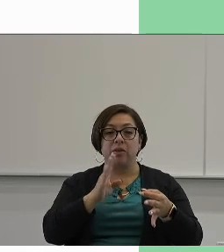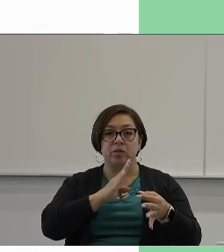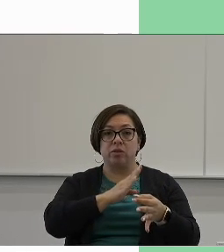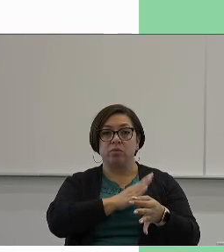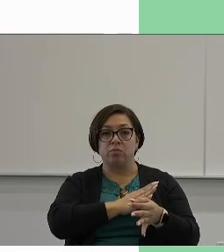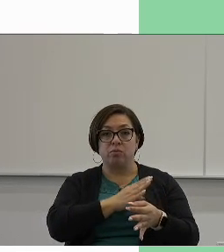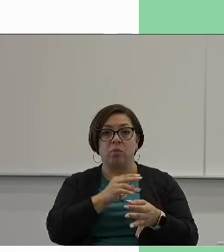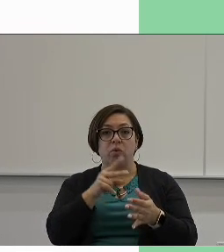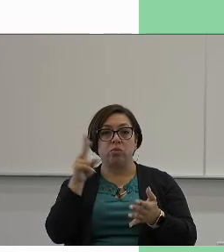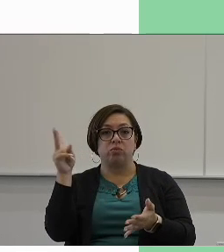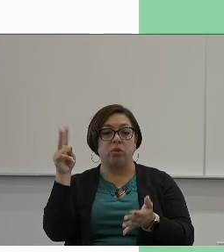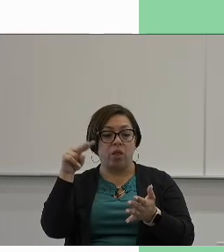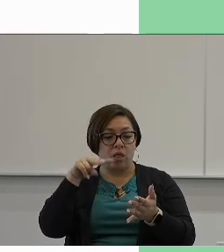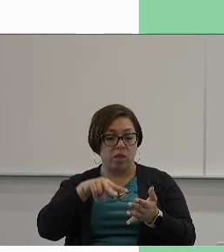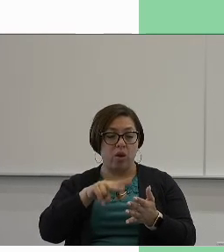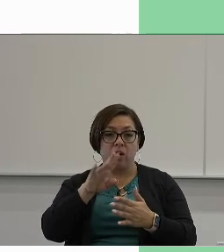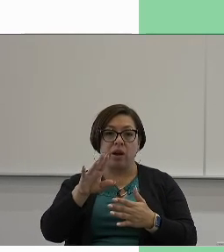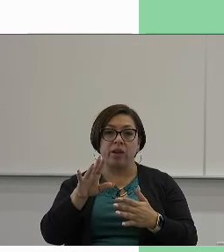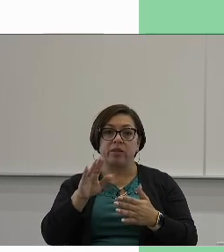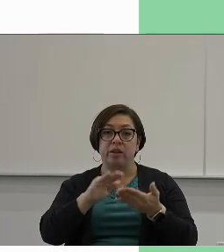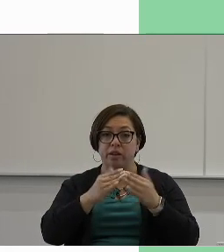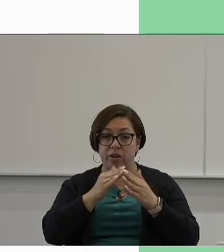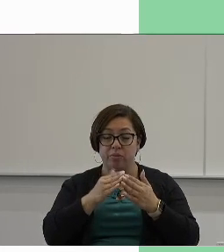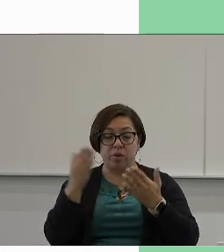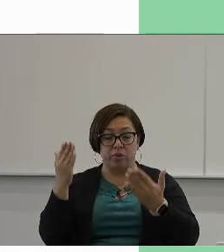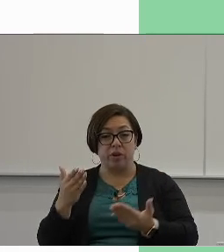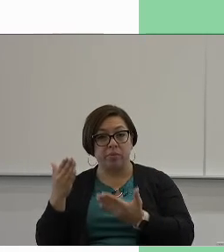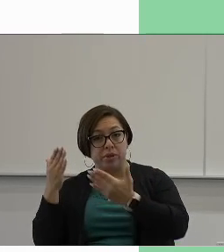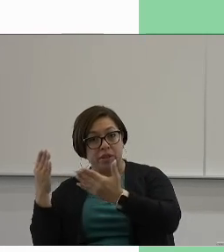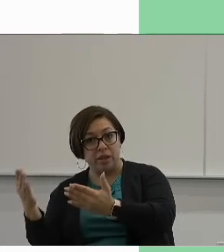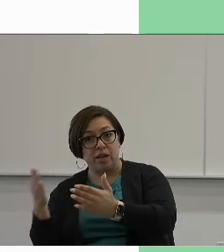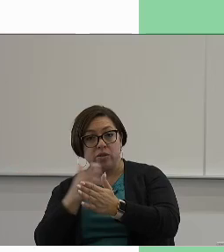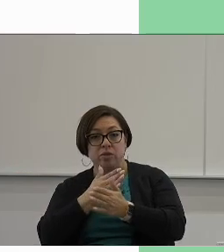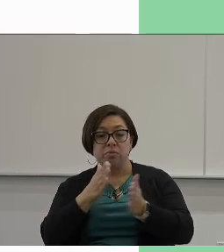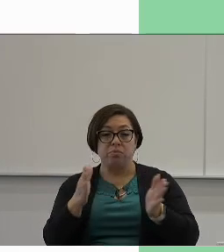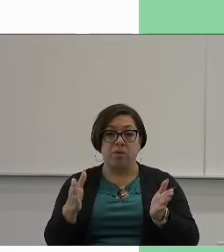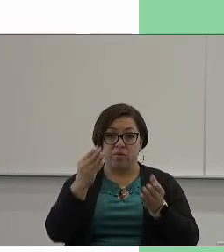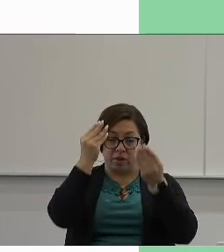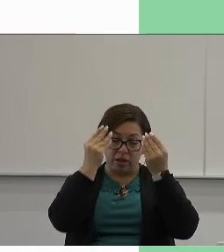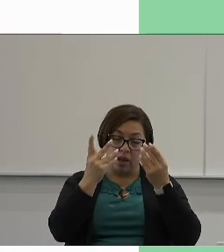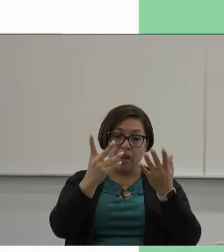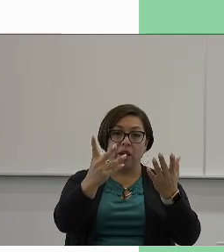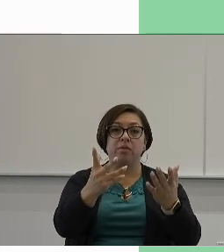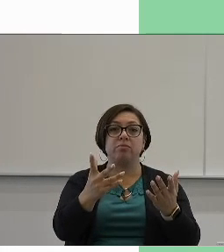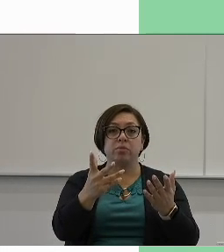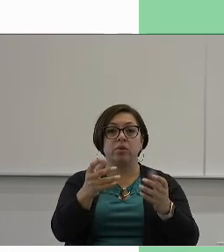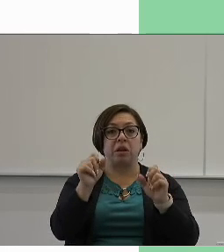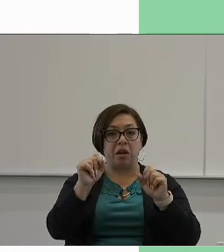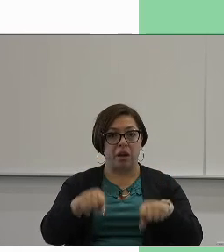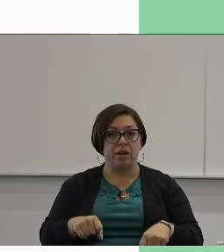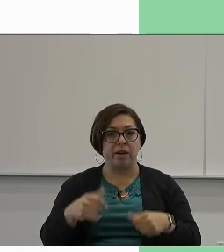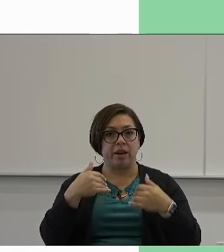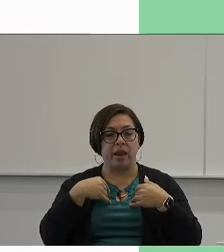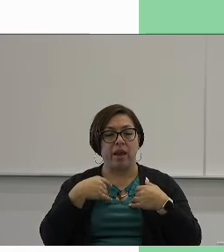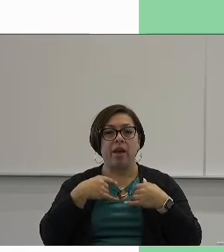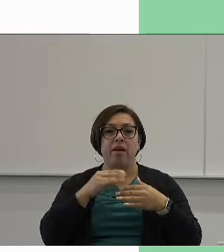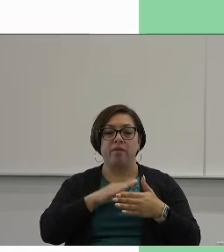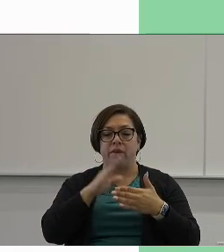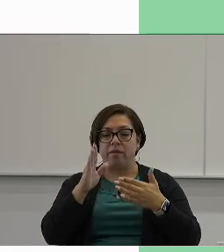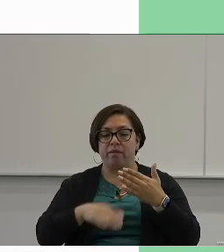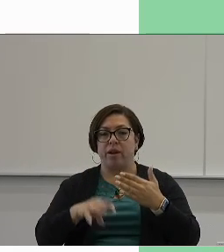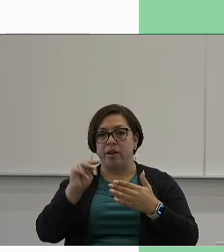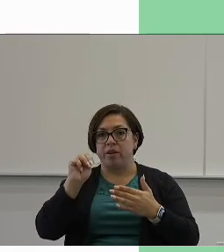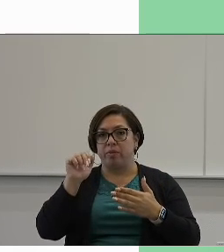not just the committee recommendation, but also the public input. And then we'll have a chance either to adopt a final map then on November